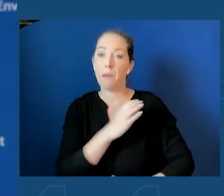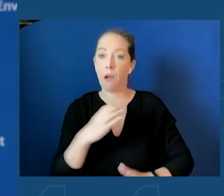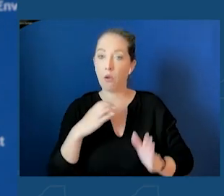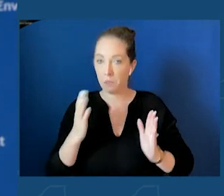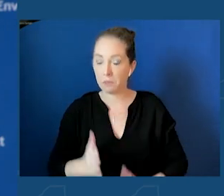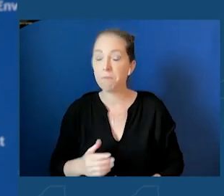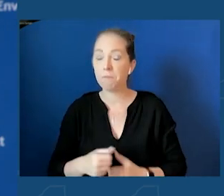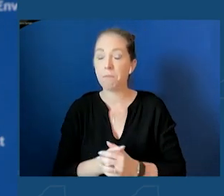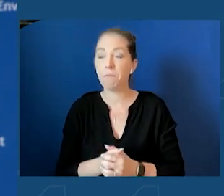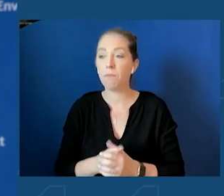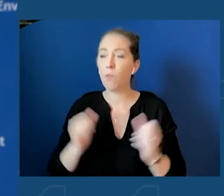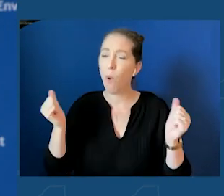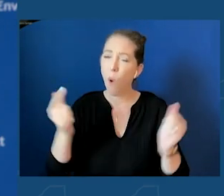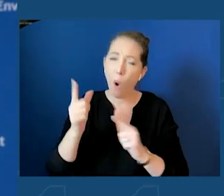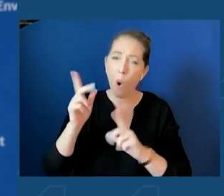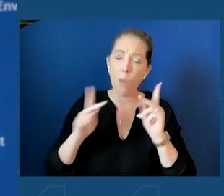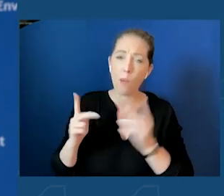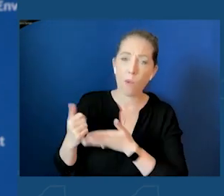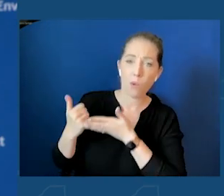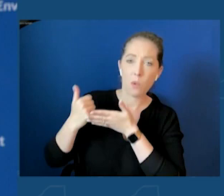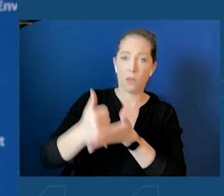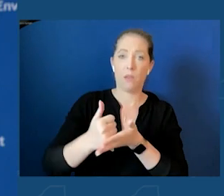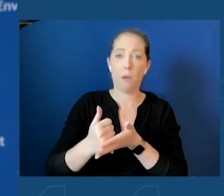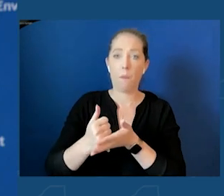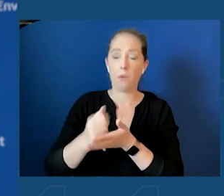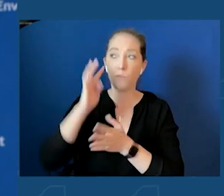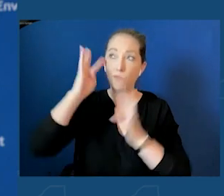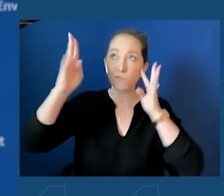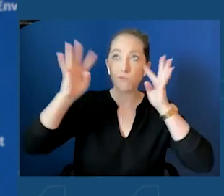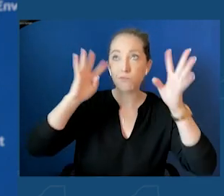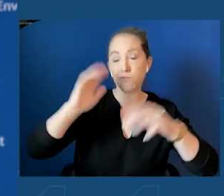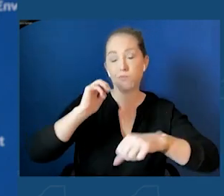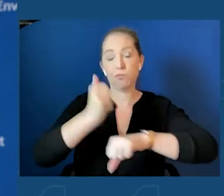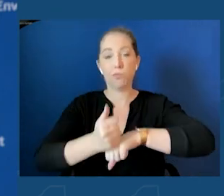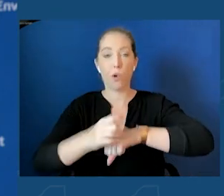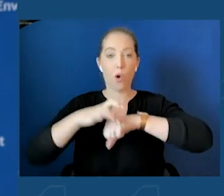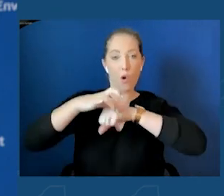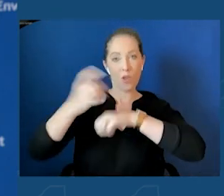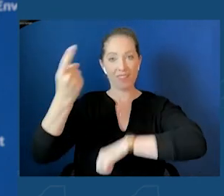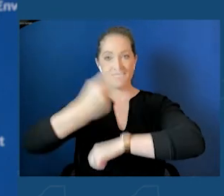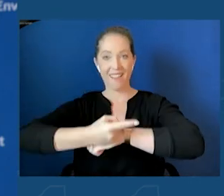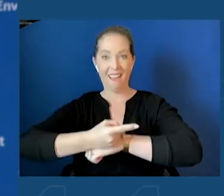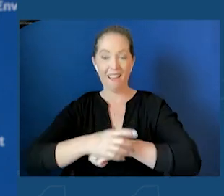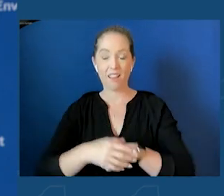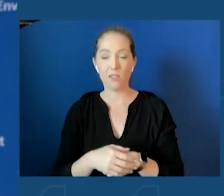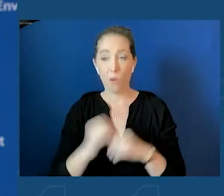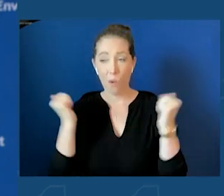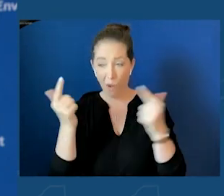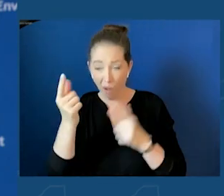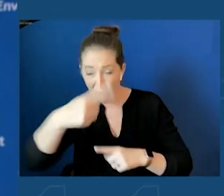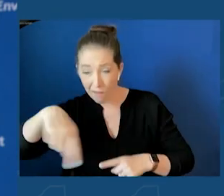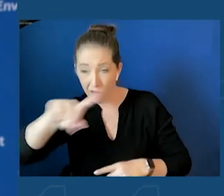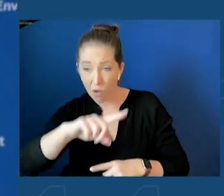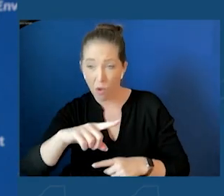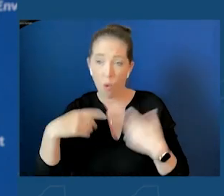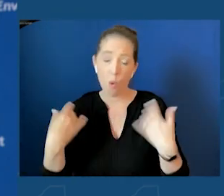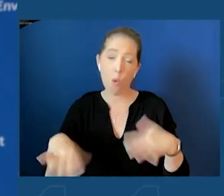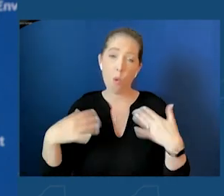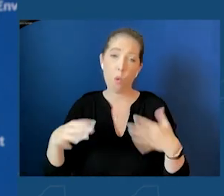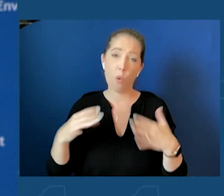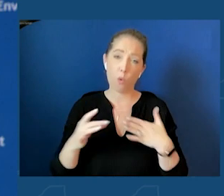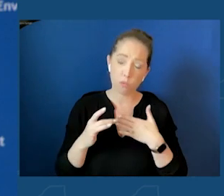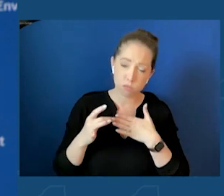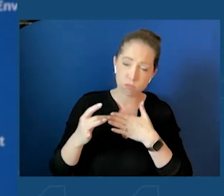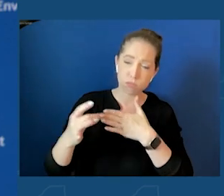who helped create the first Earth Day and the first ecology clubs. And so all of you are carrying the torch that was passed to